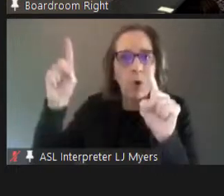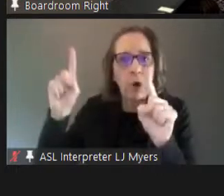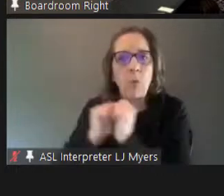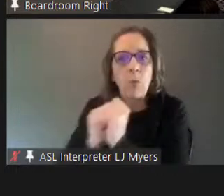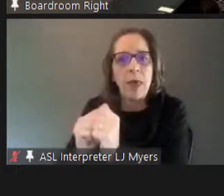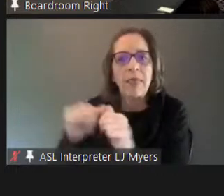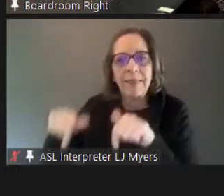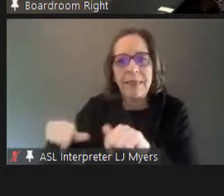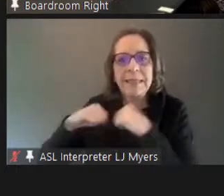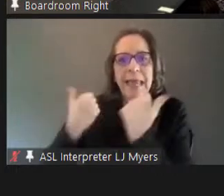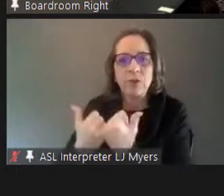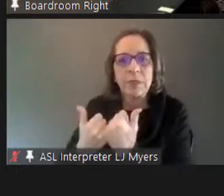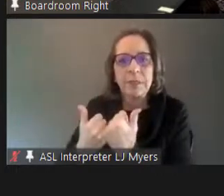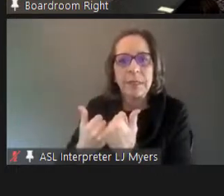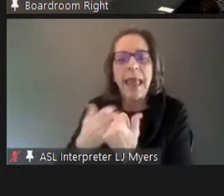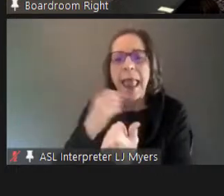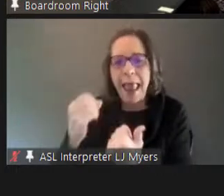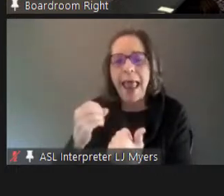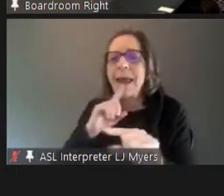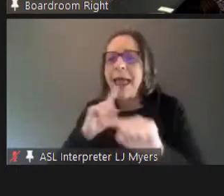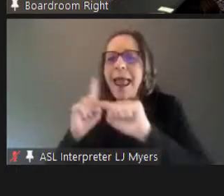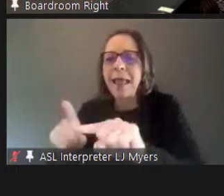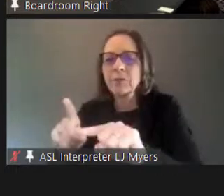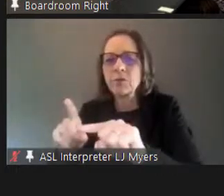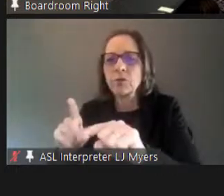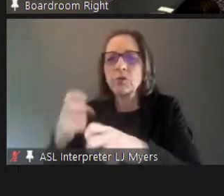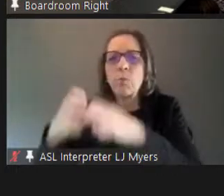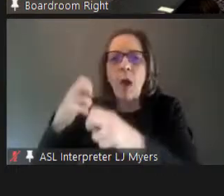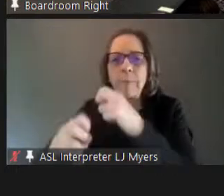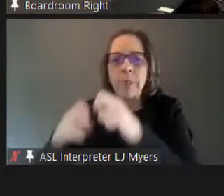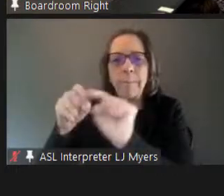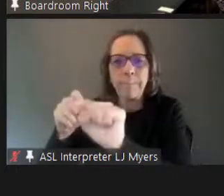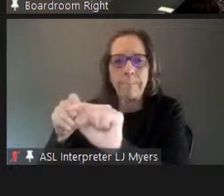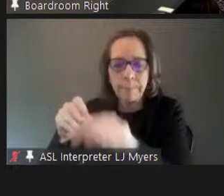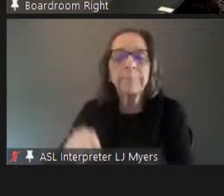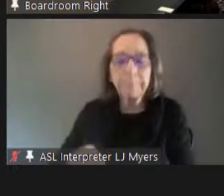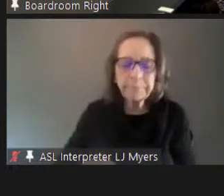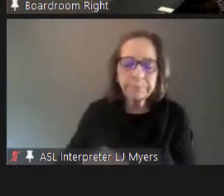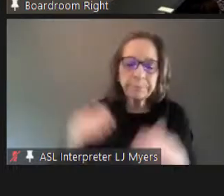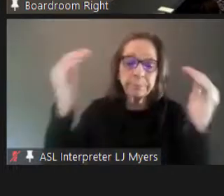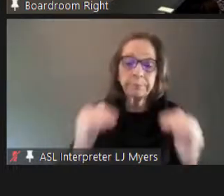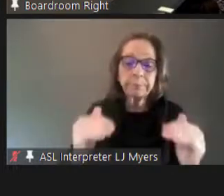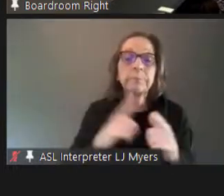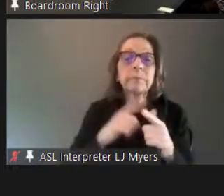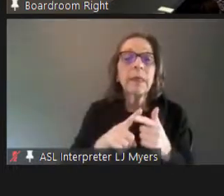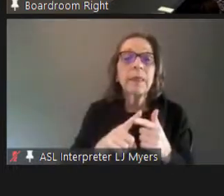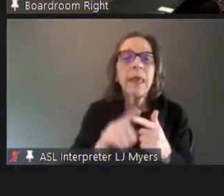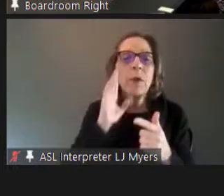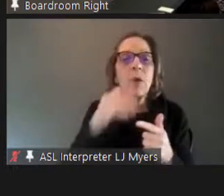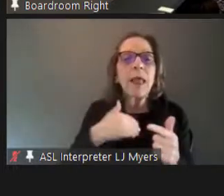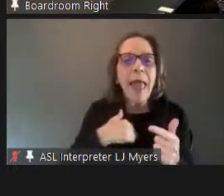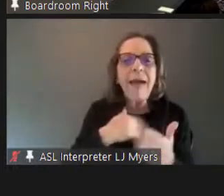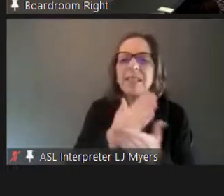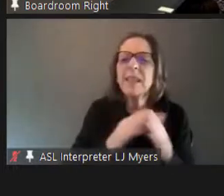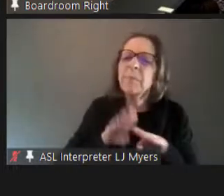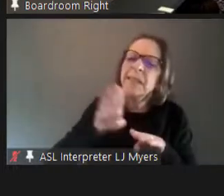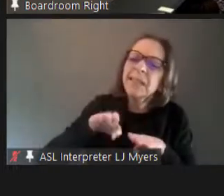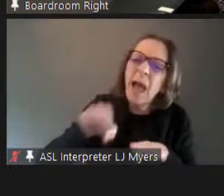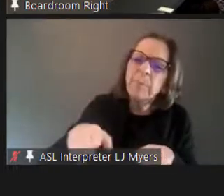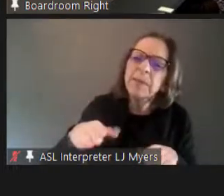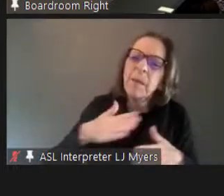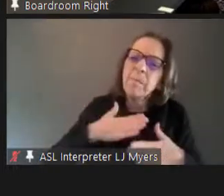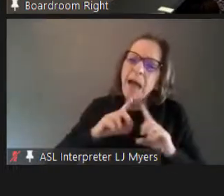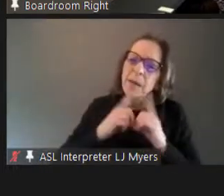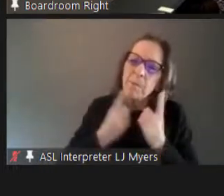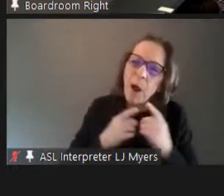to do and is responsive to the problem statement. From there, we'll call some sort of perfunctory steps that we need to do from my side, where